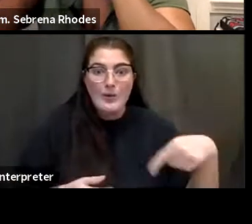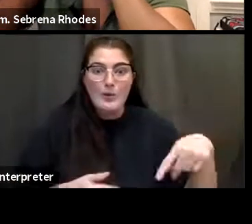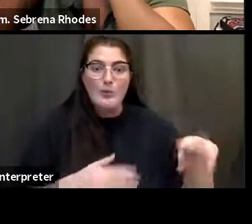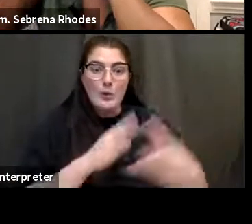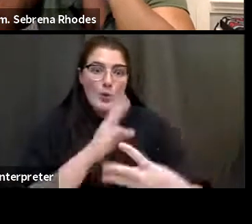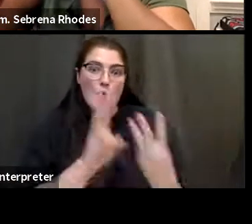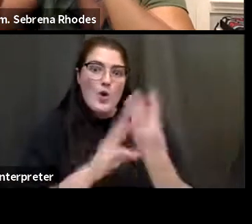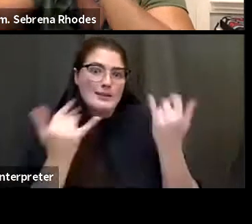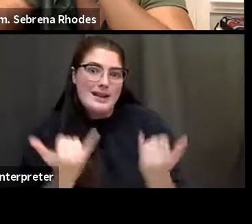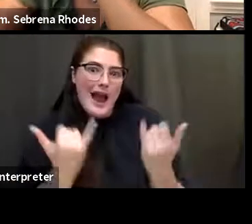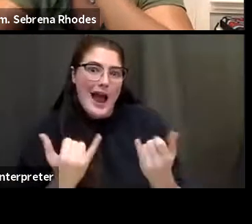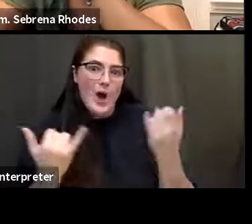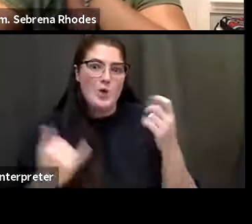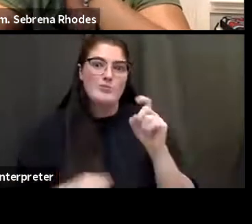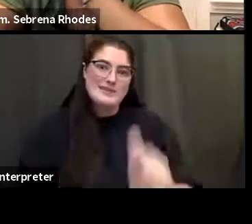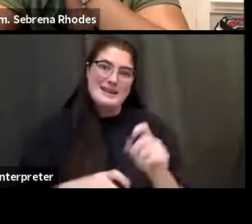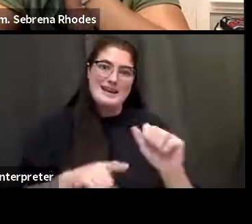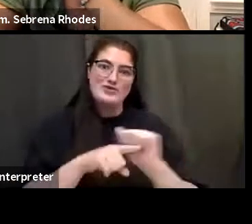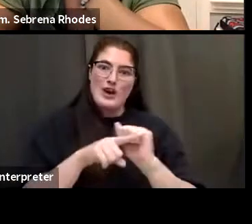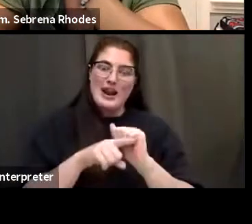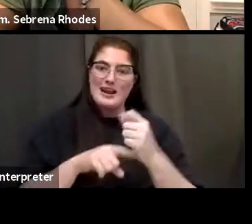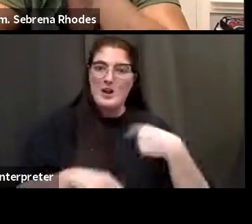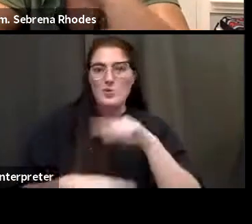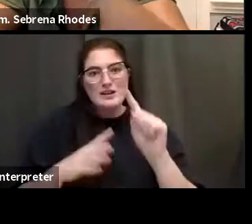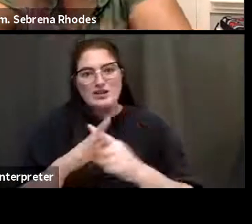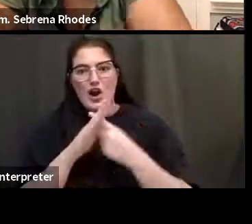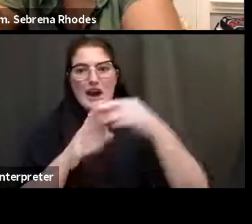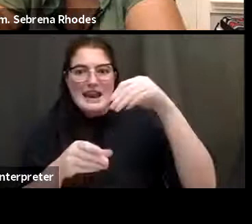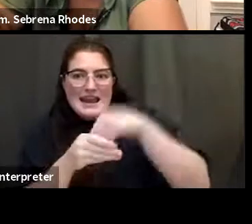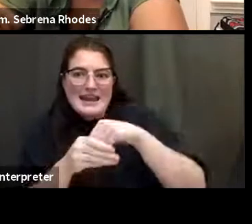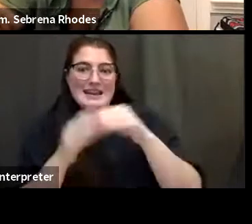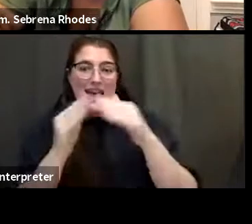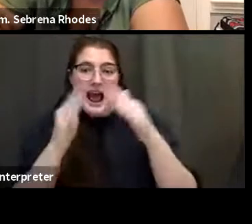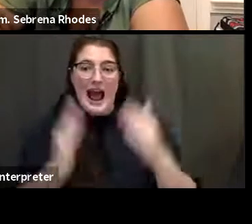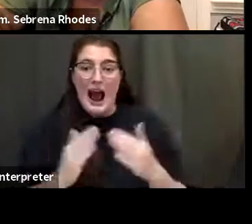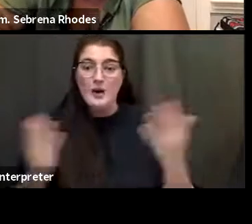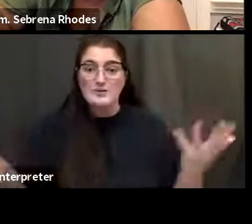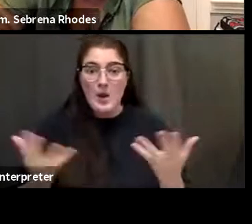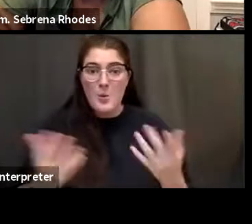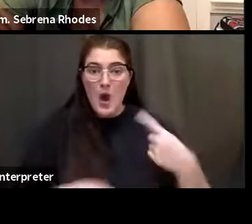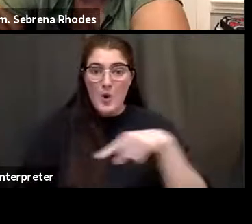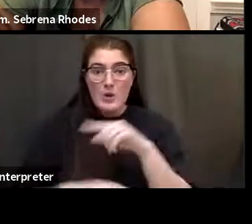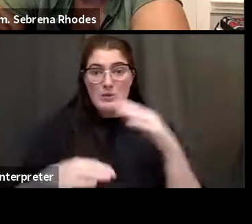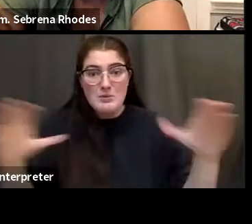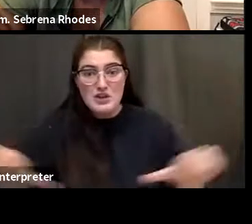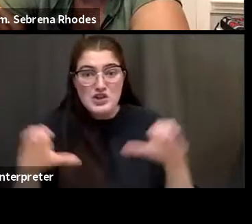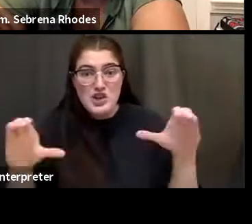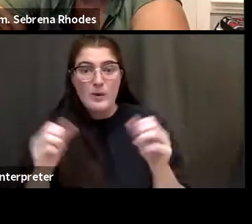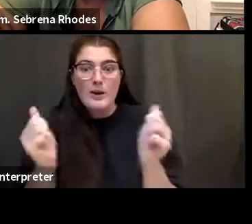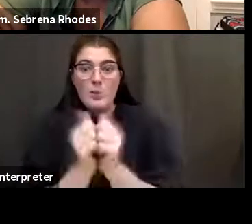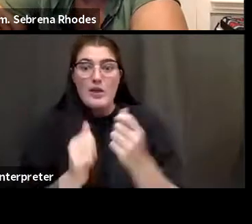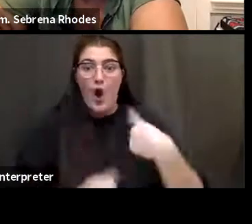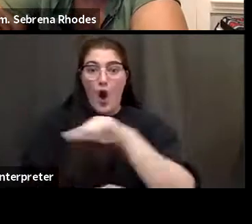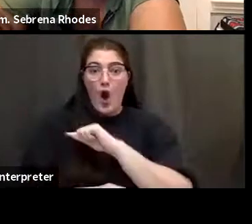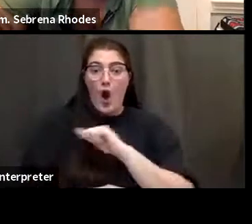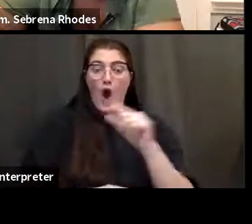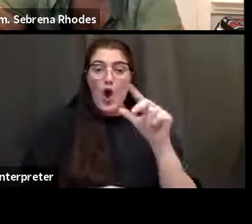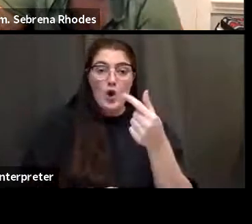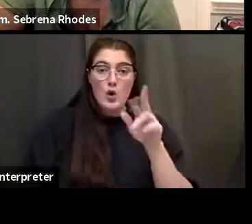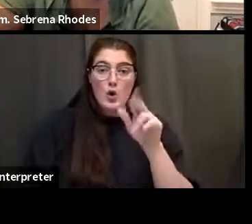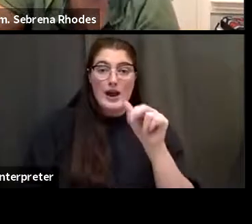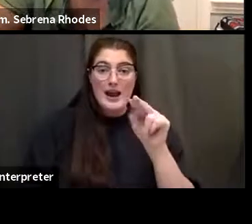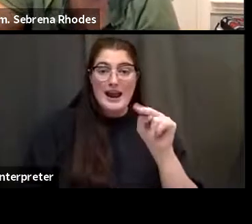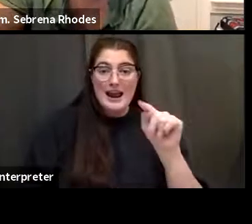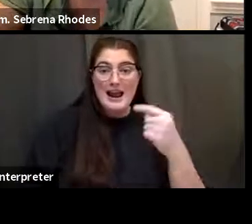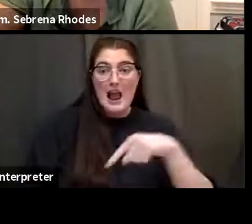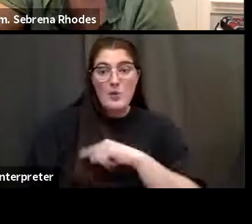training. And we start in-house. And what we'll be doing with our grant is we would like to go